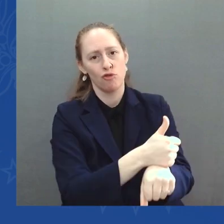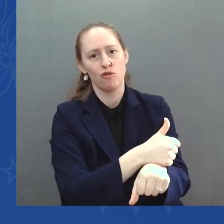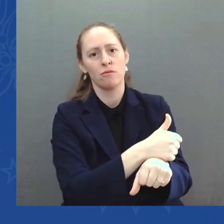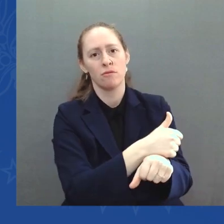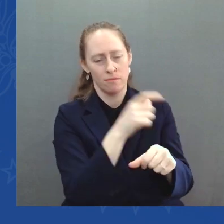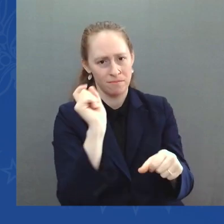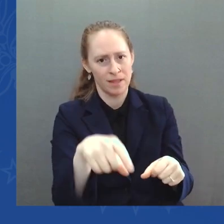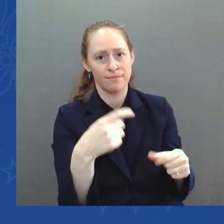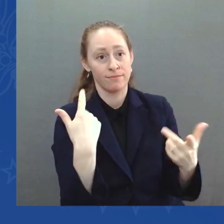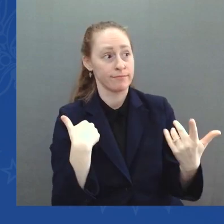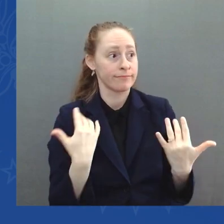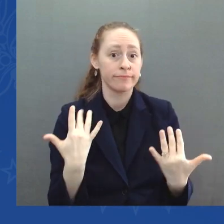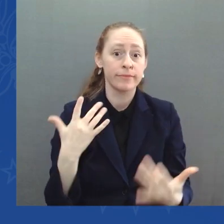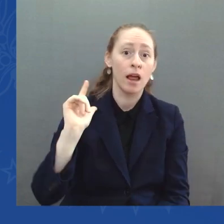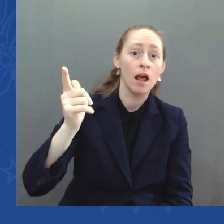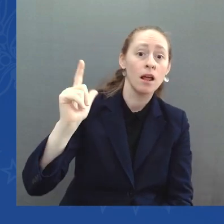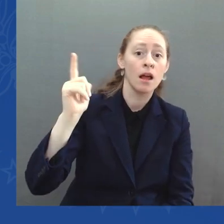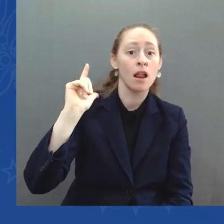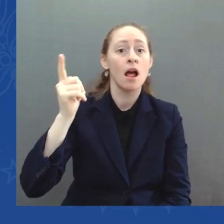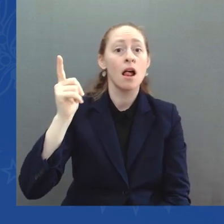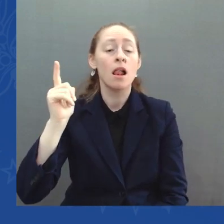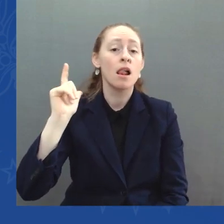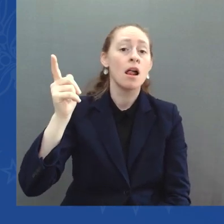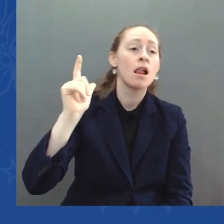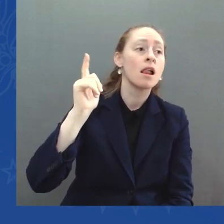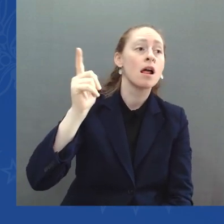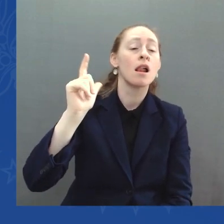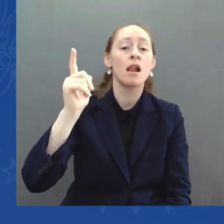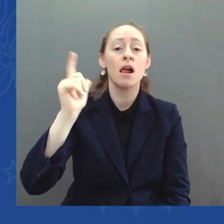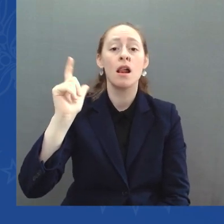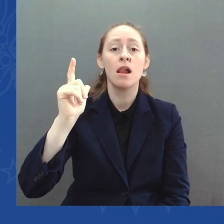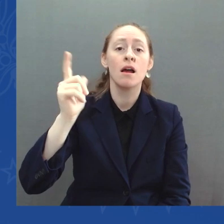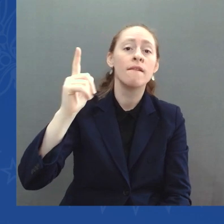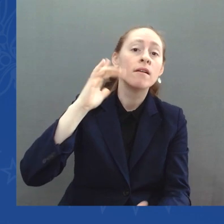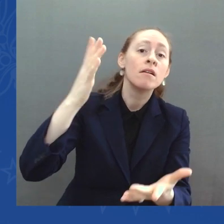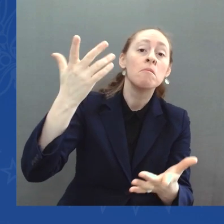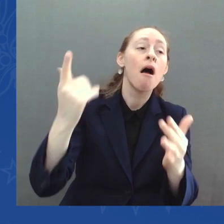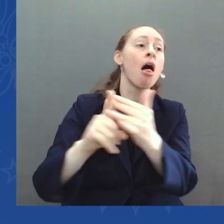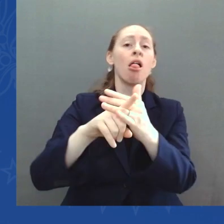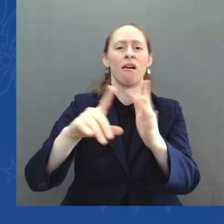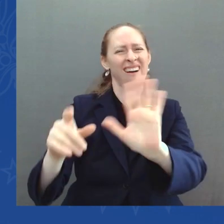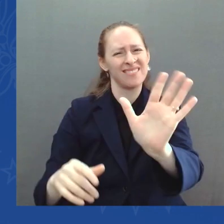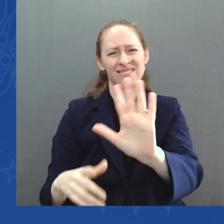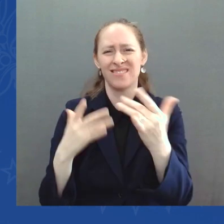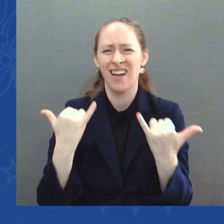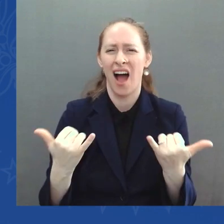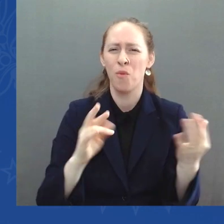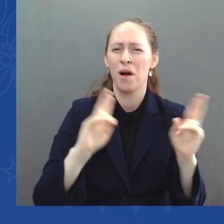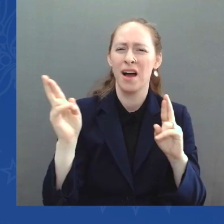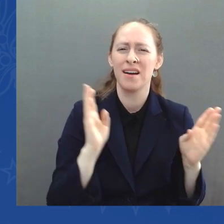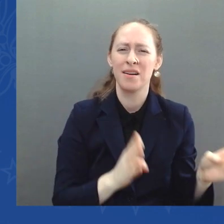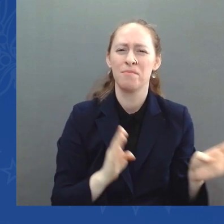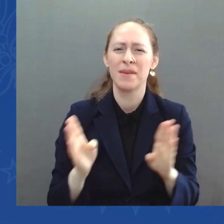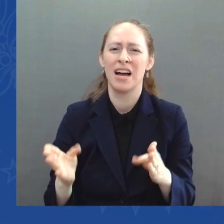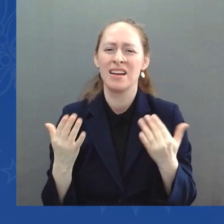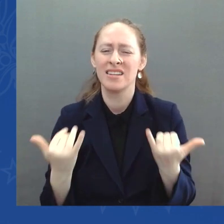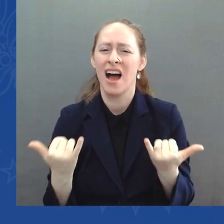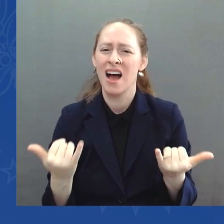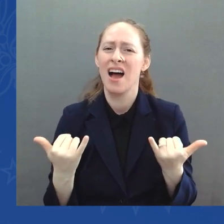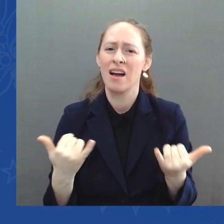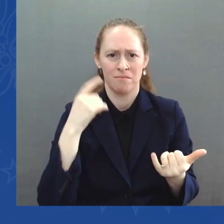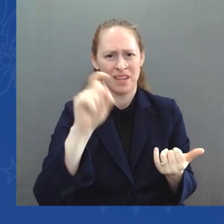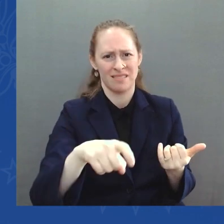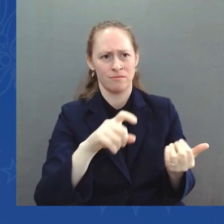late. And we also need this funding to continue our efforts to vaccinate the world with commitments we